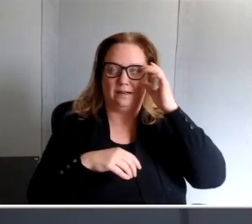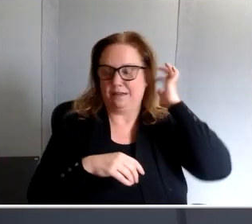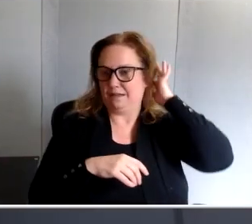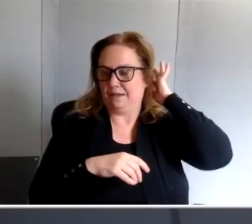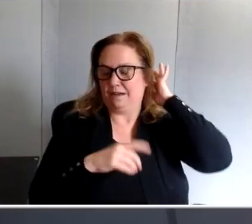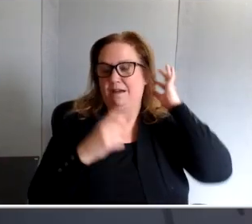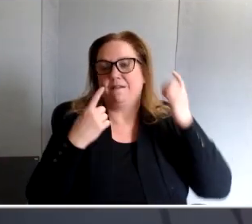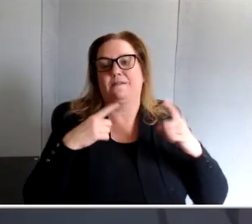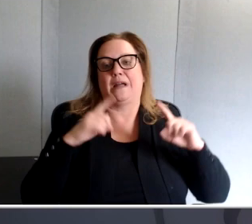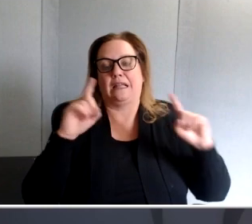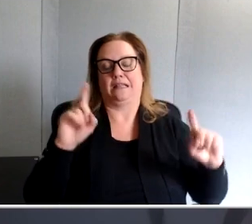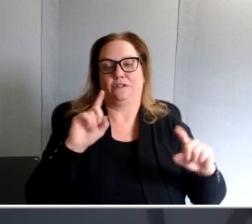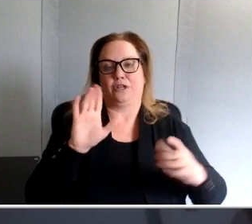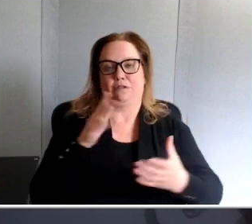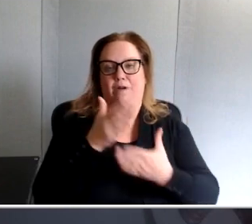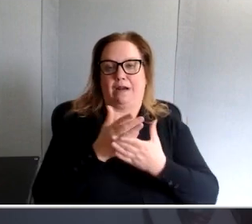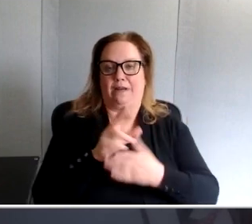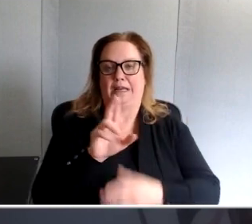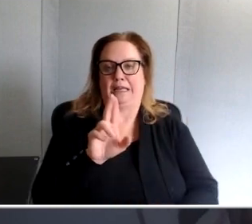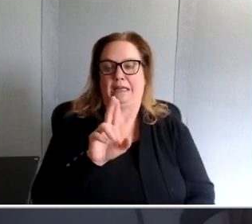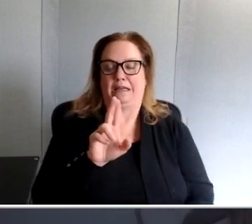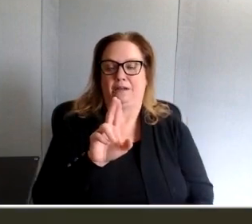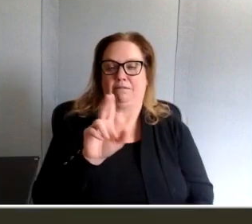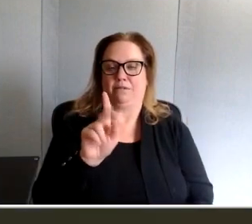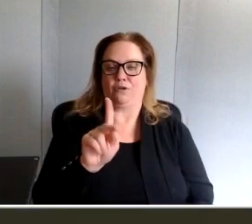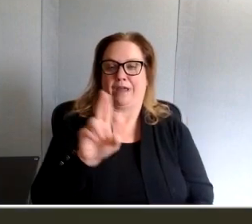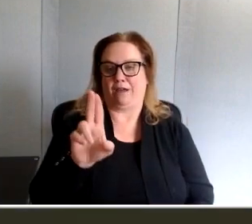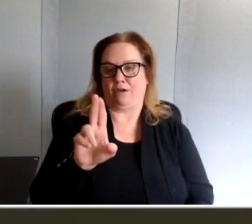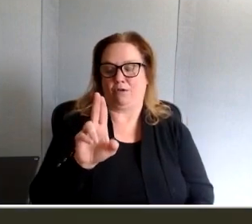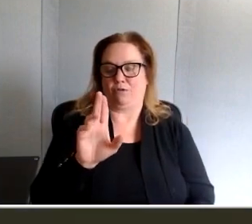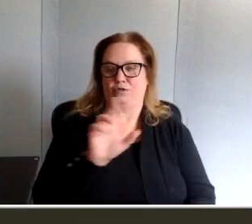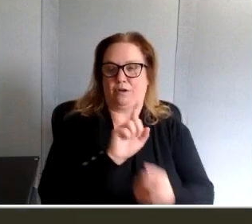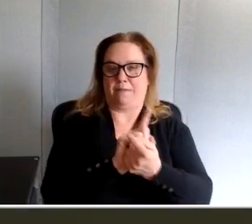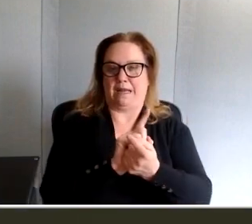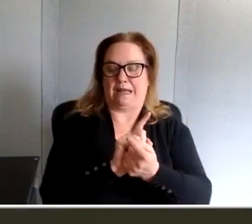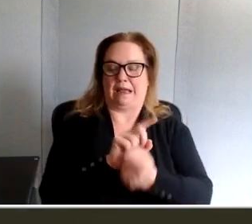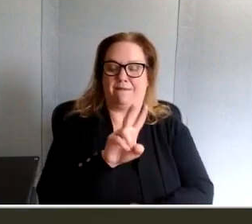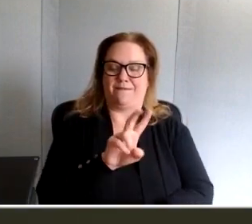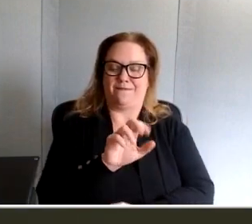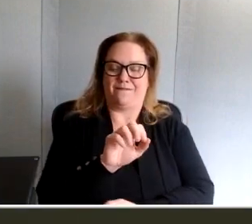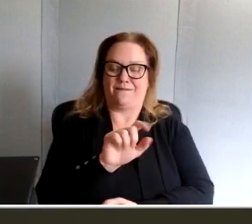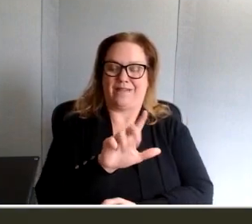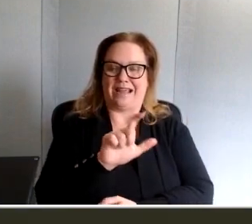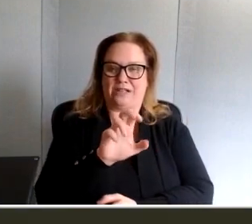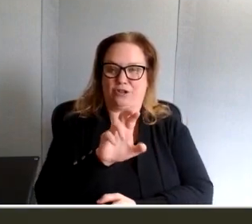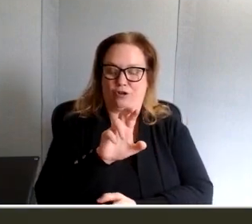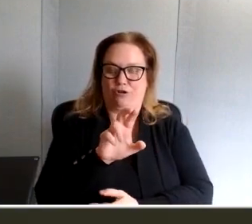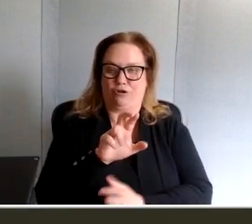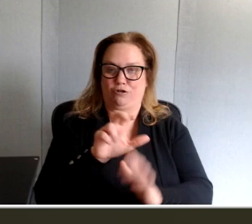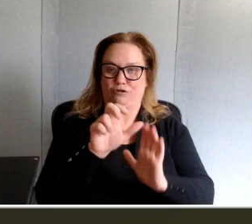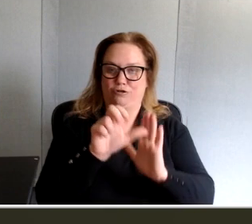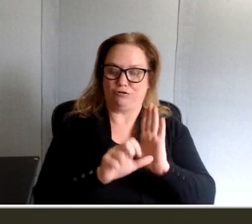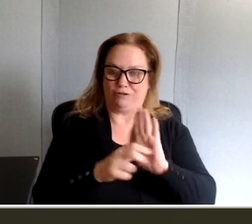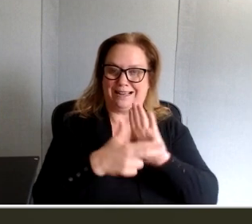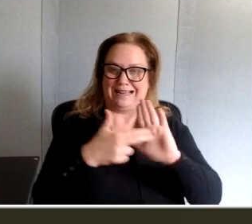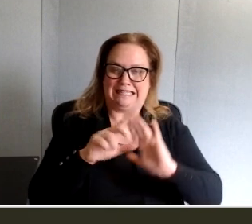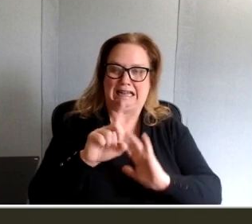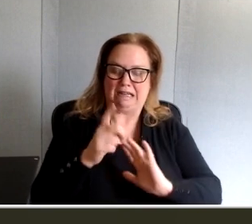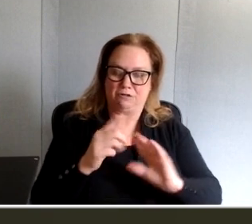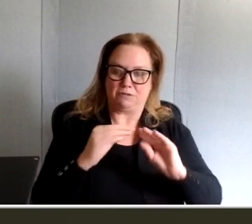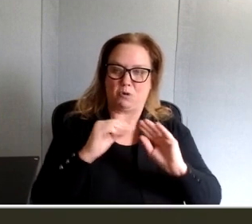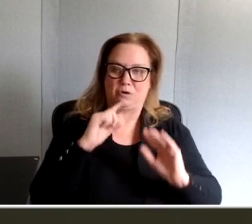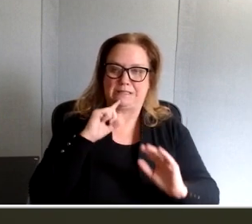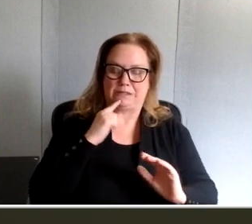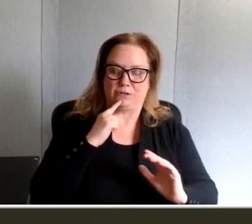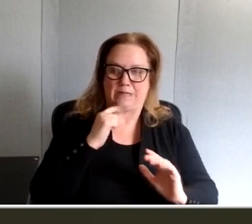Finally, she wound up here at the University of Kansas Health System, where she met with a vascular surgeon who diagnosed her with something far more serious than a